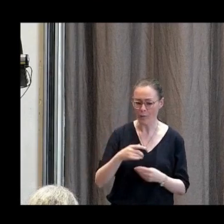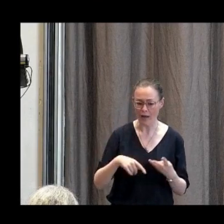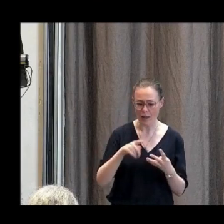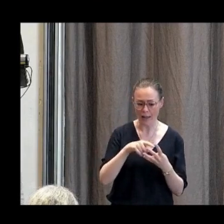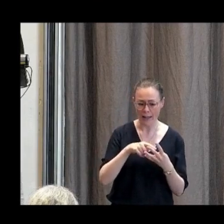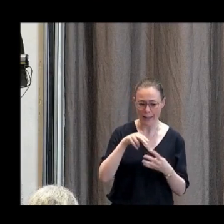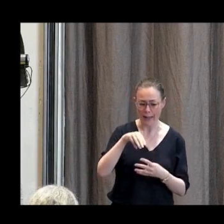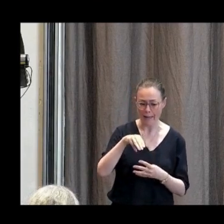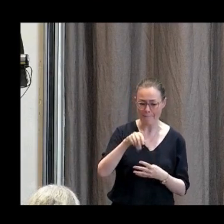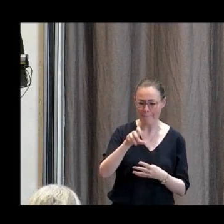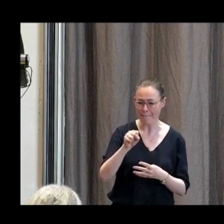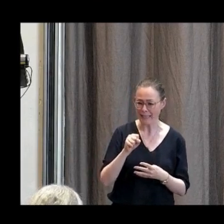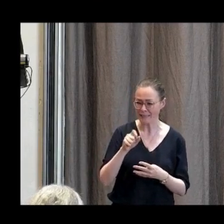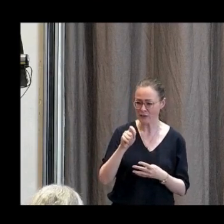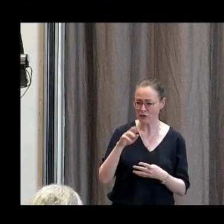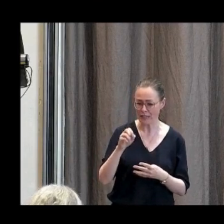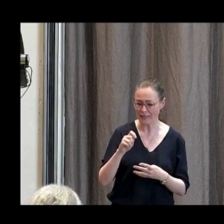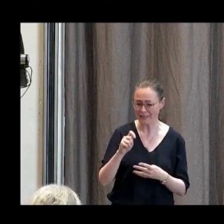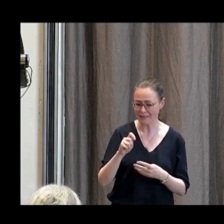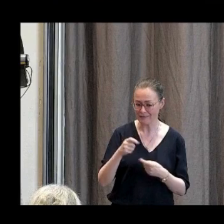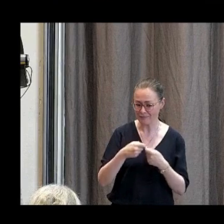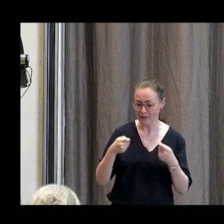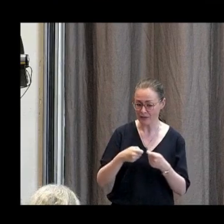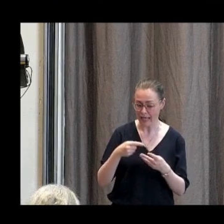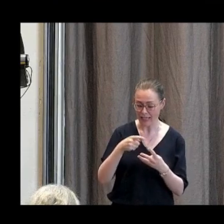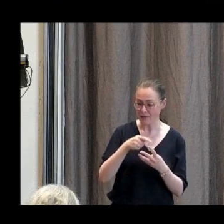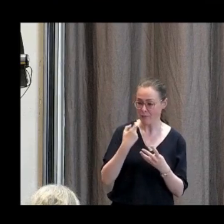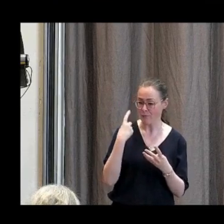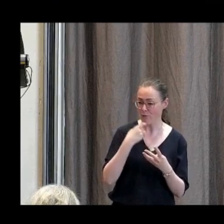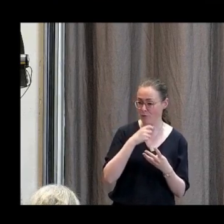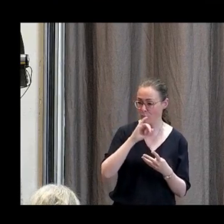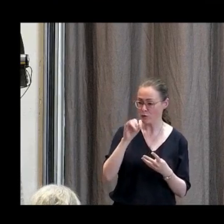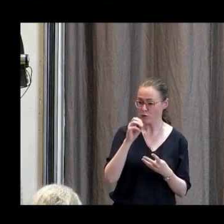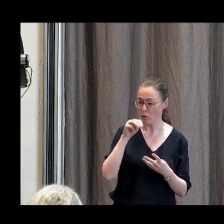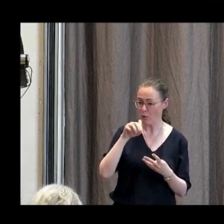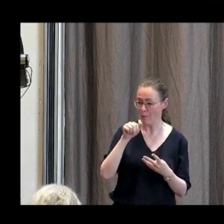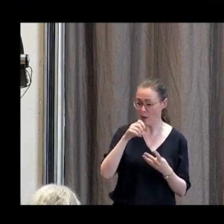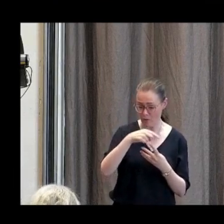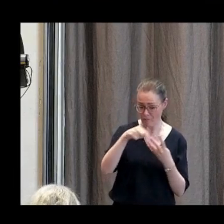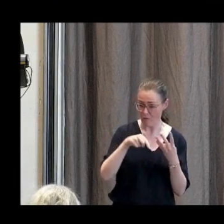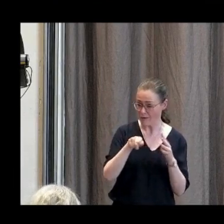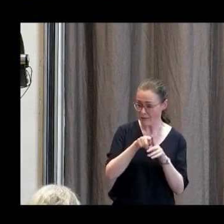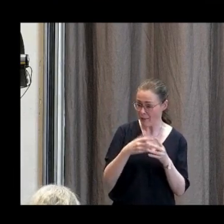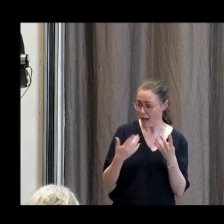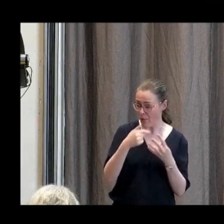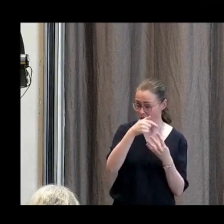spectrometer, and Joe Malone, the perfumer, what do they all have in common?